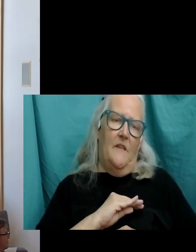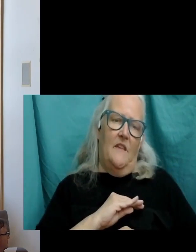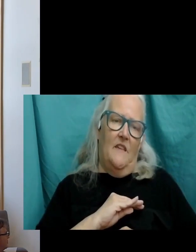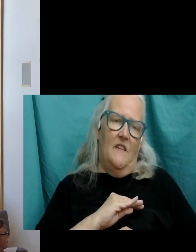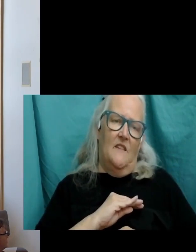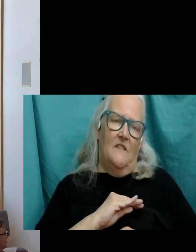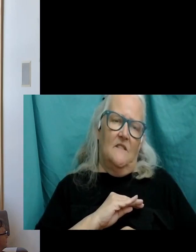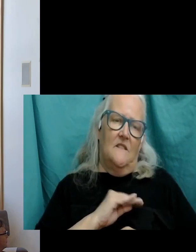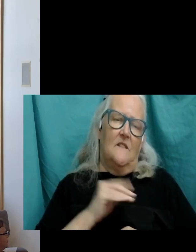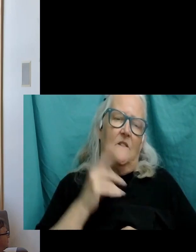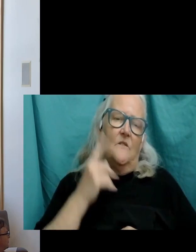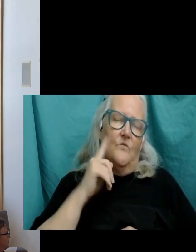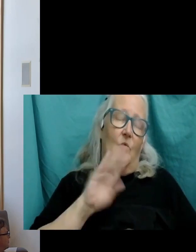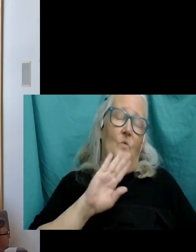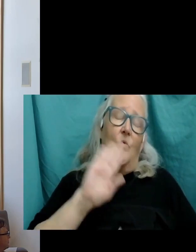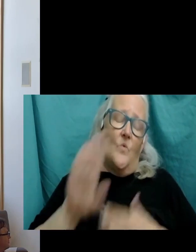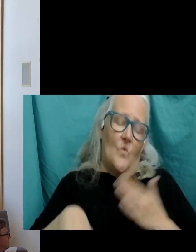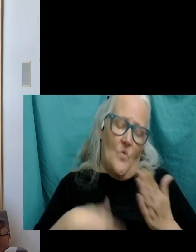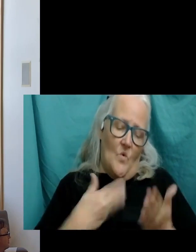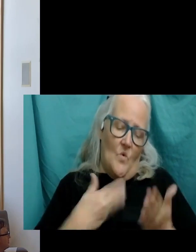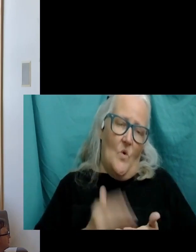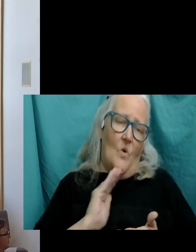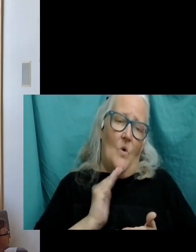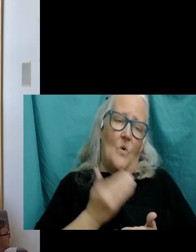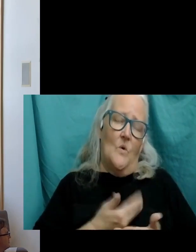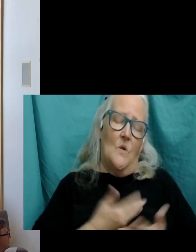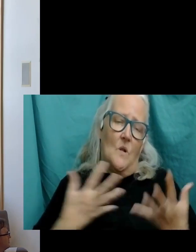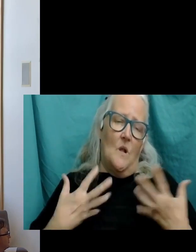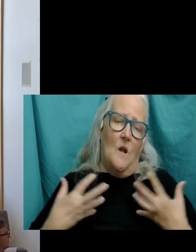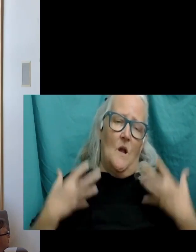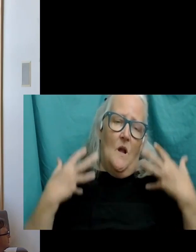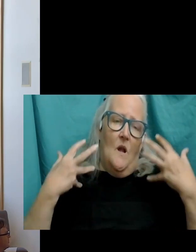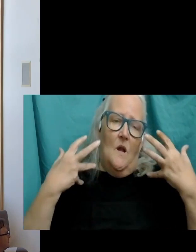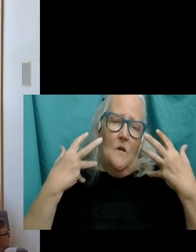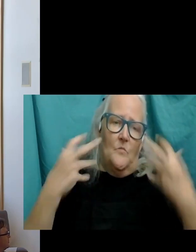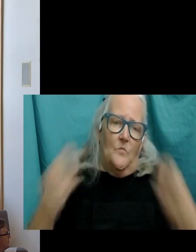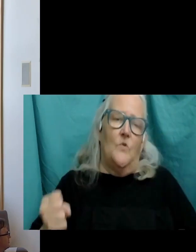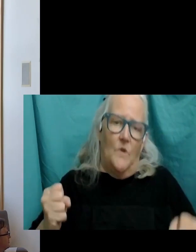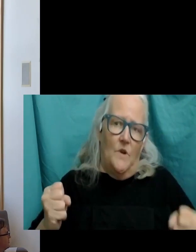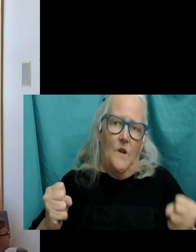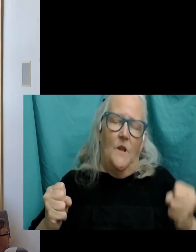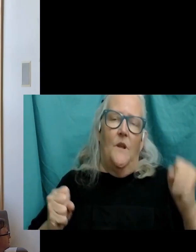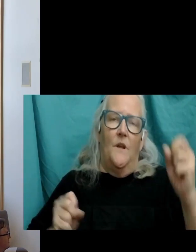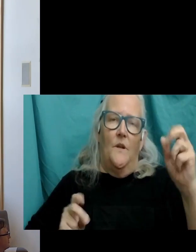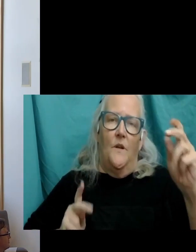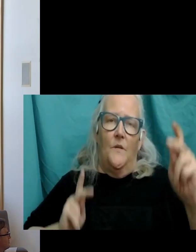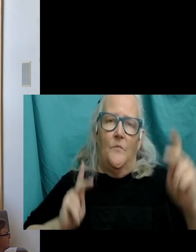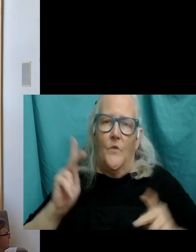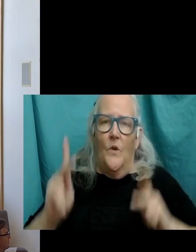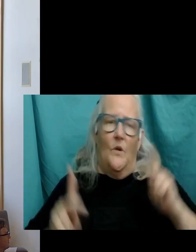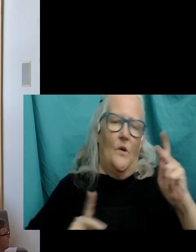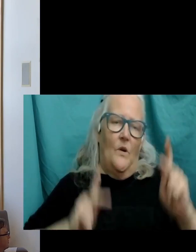contentment to all our brave tars.